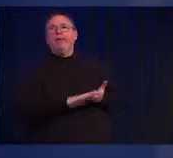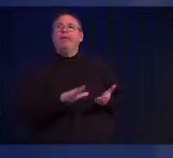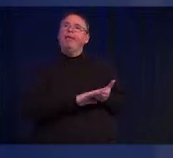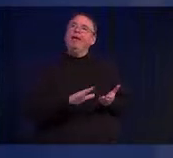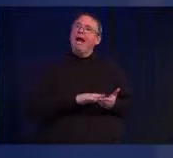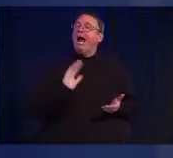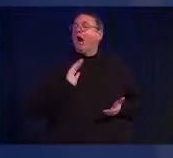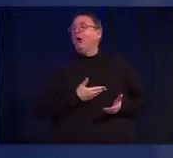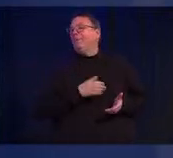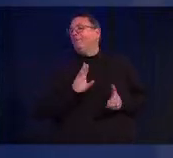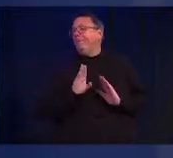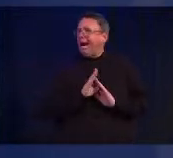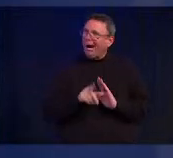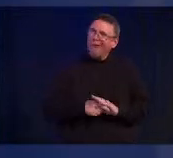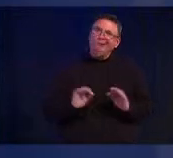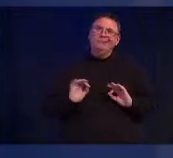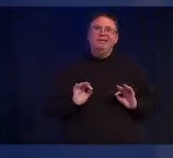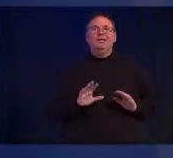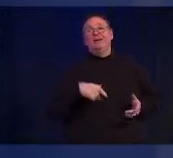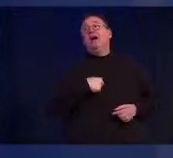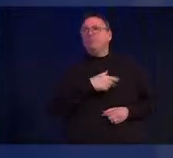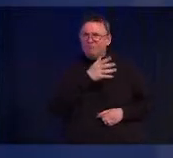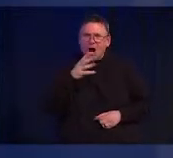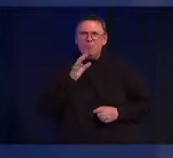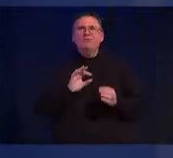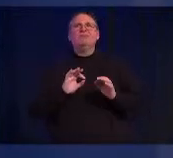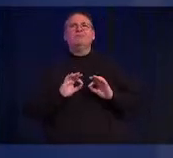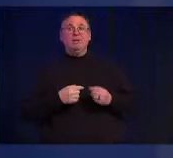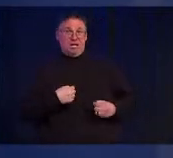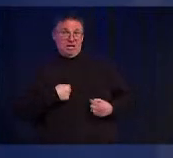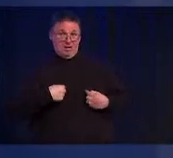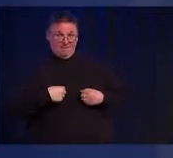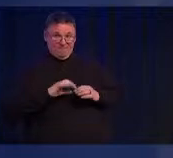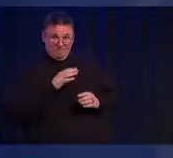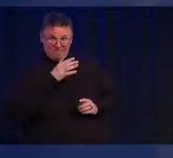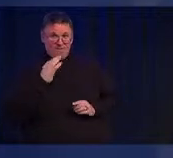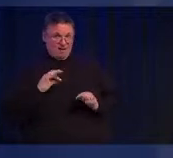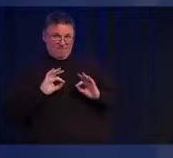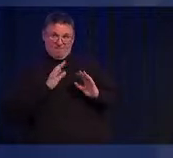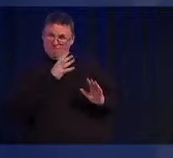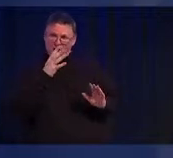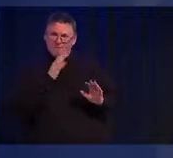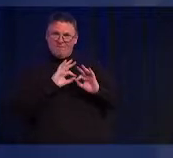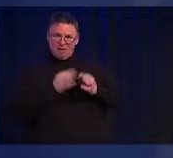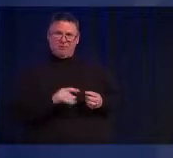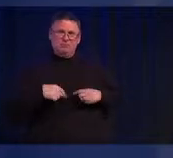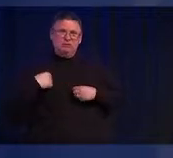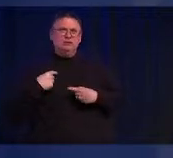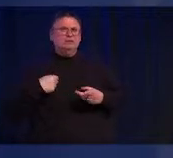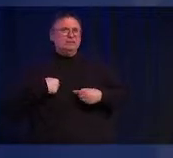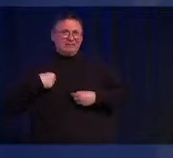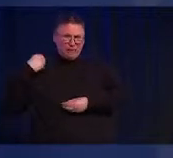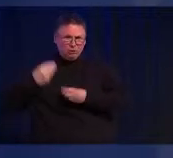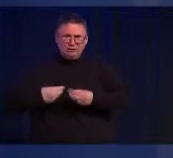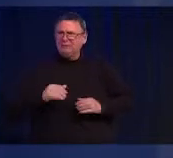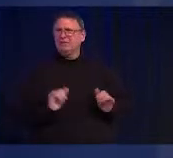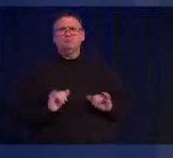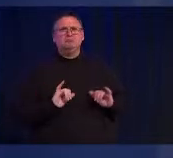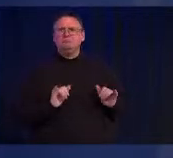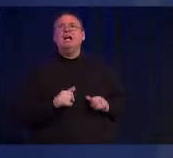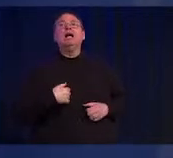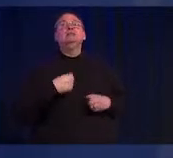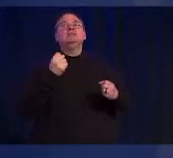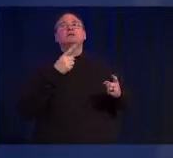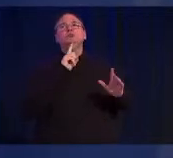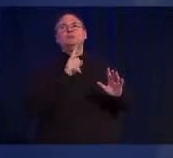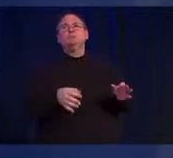and agriculture has been incredibly important to my family for generations. And so I understand the importance of making sure that we're taking care